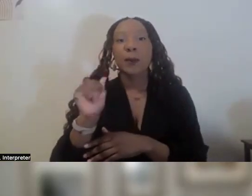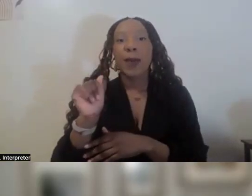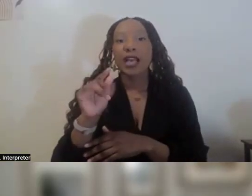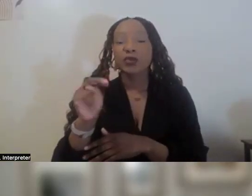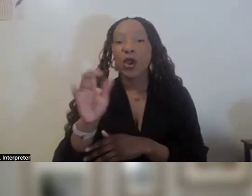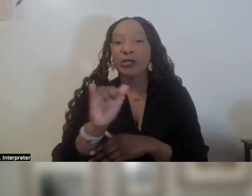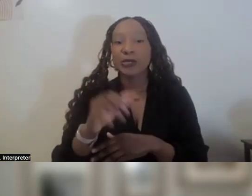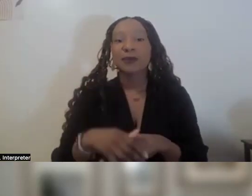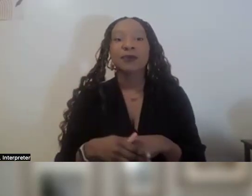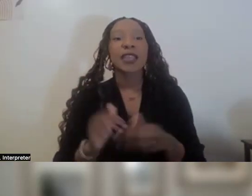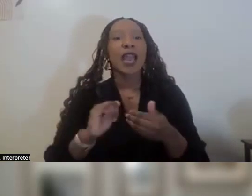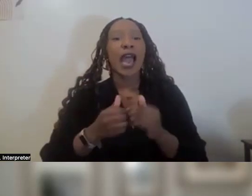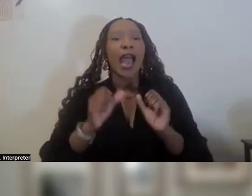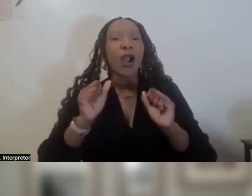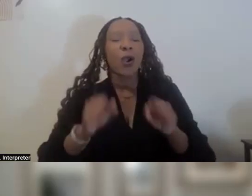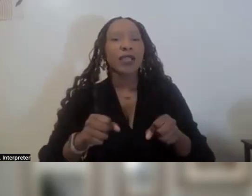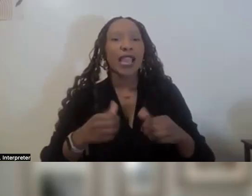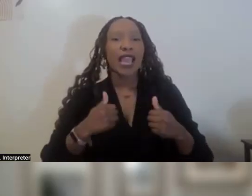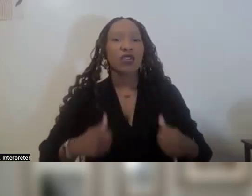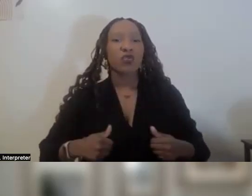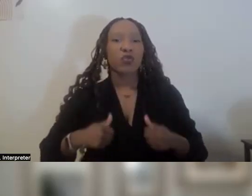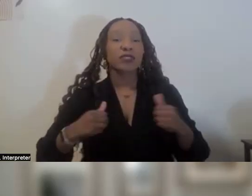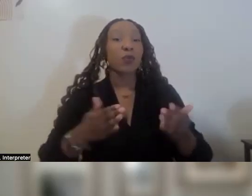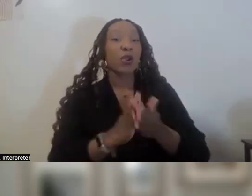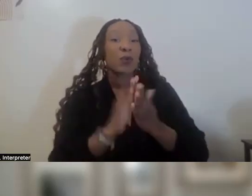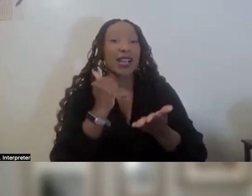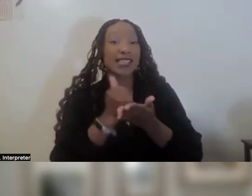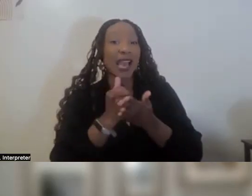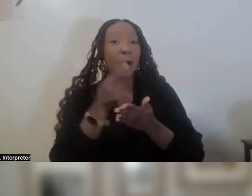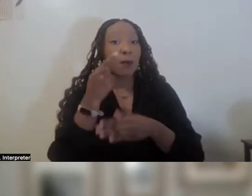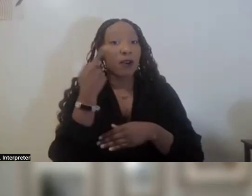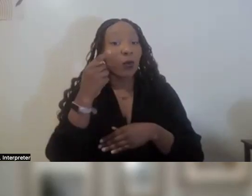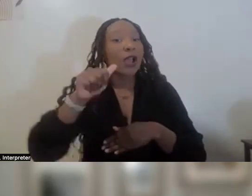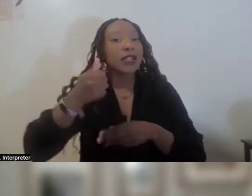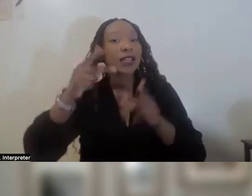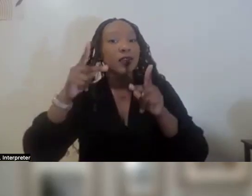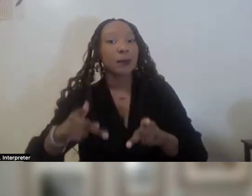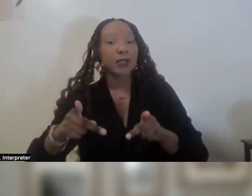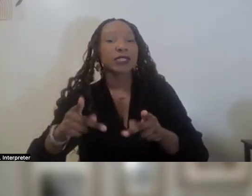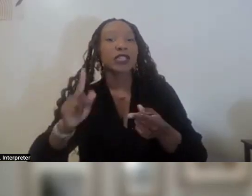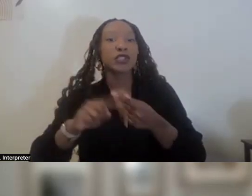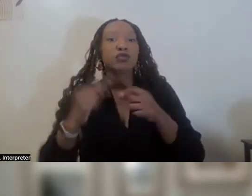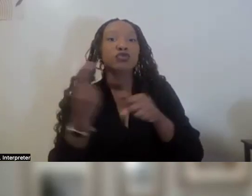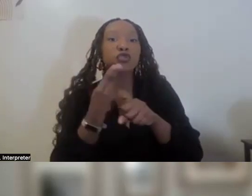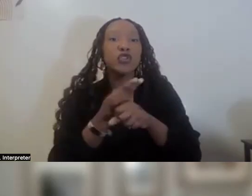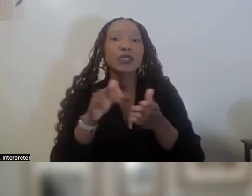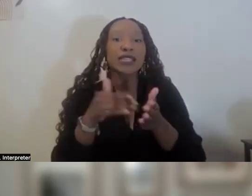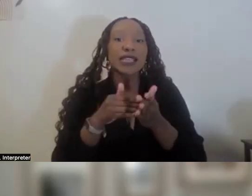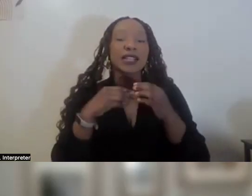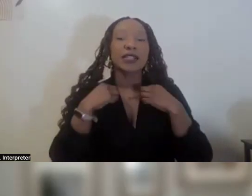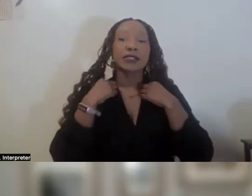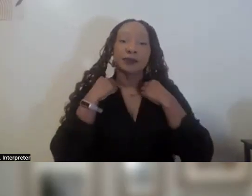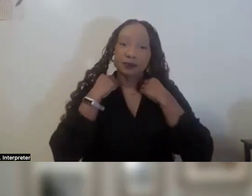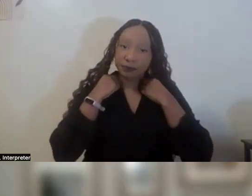residents request help for someone to actually utilize the center, go into the center? It's very